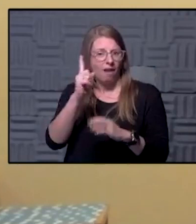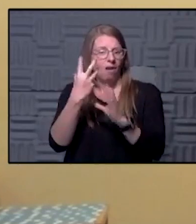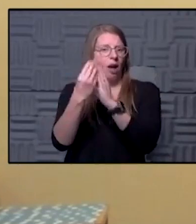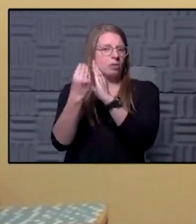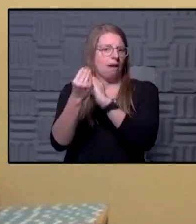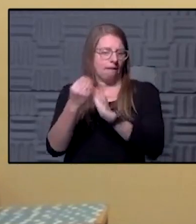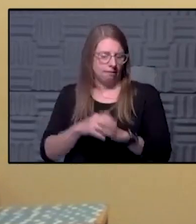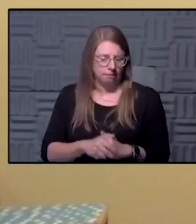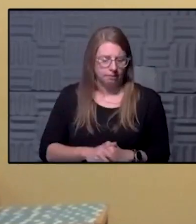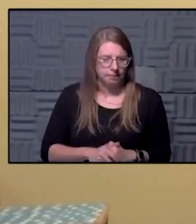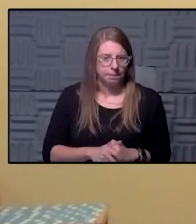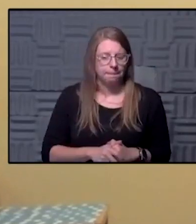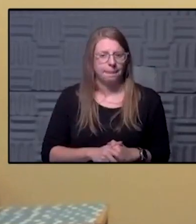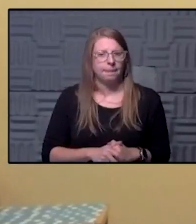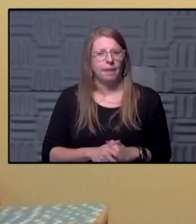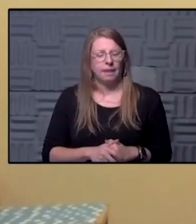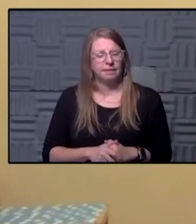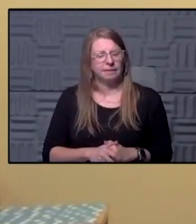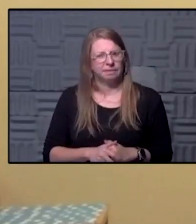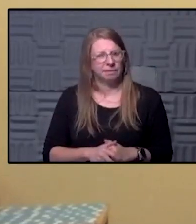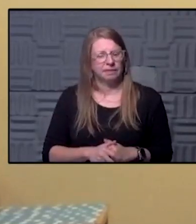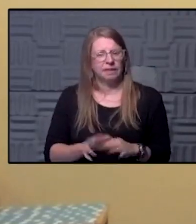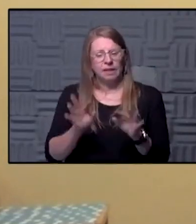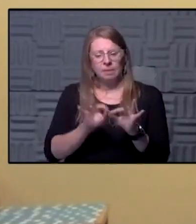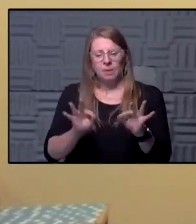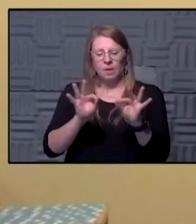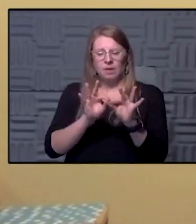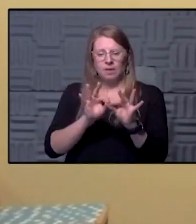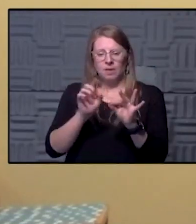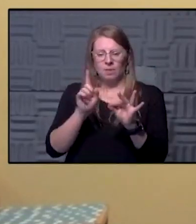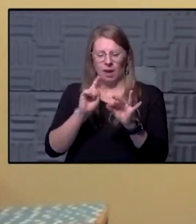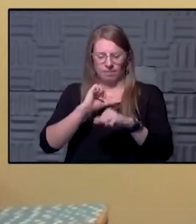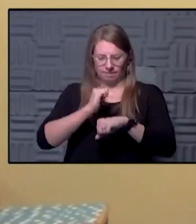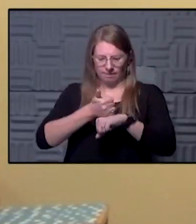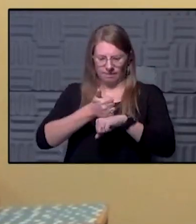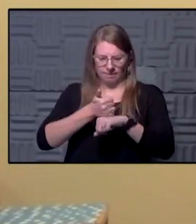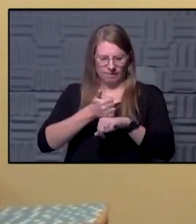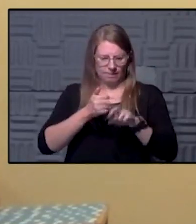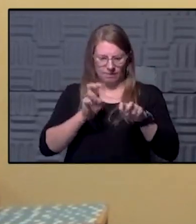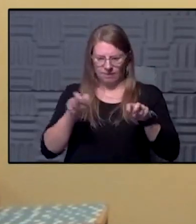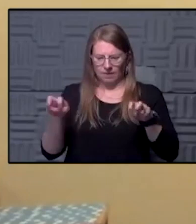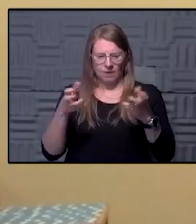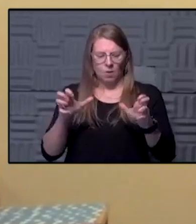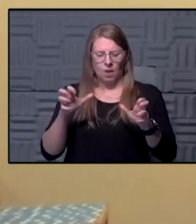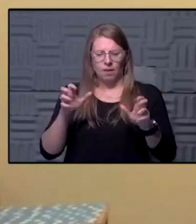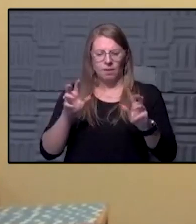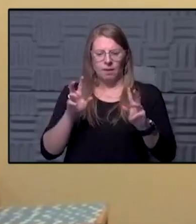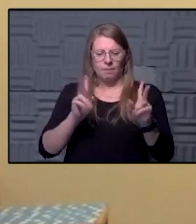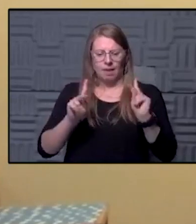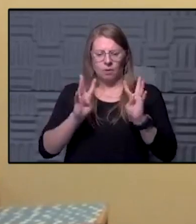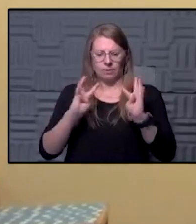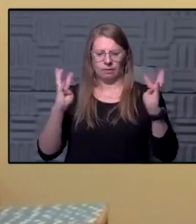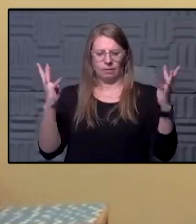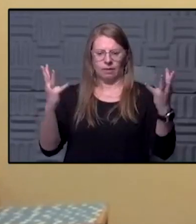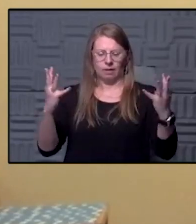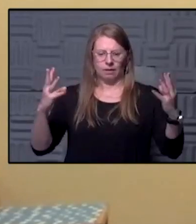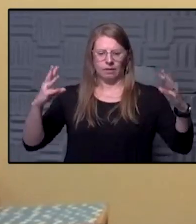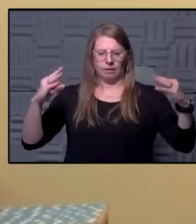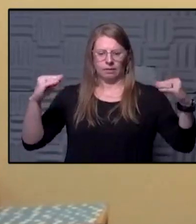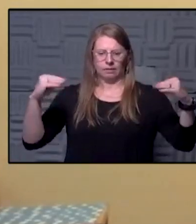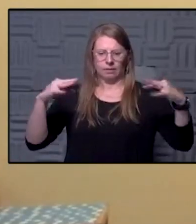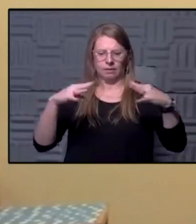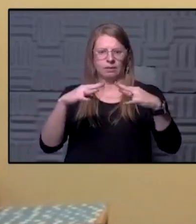and I think it sort of matters about how you're positioning yourself too. We wouldn't want people sort of circling up and singing toward one